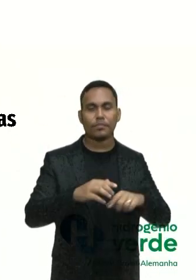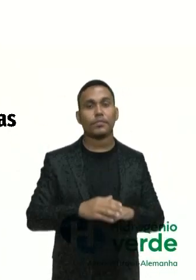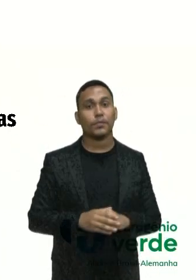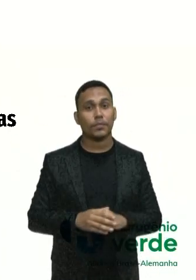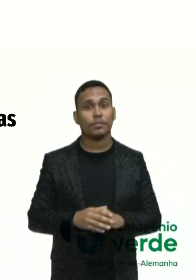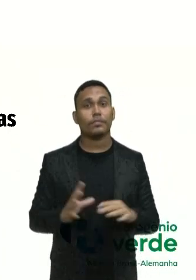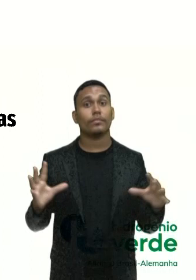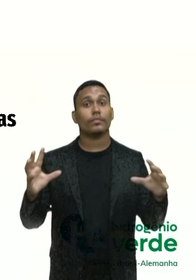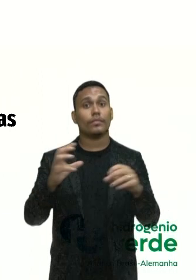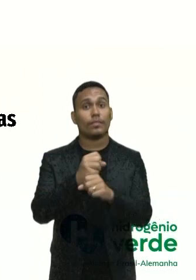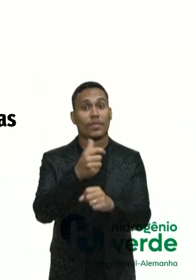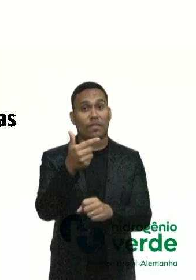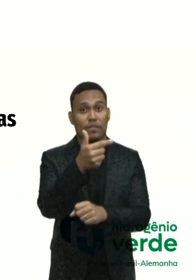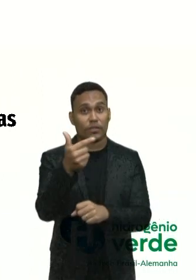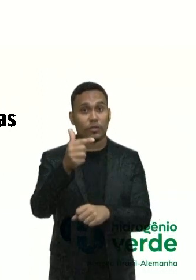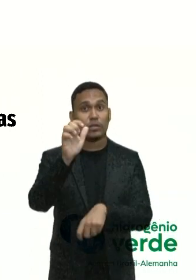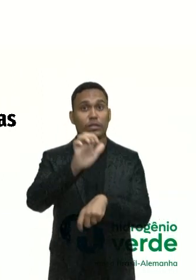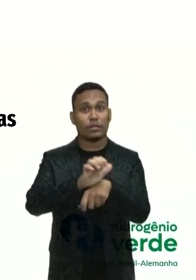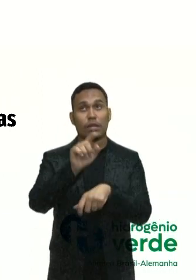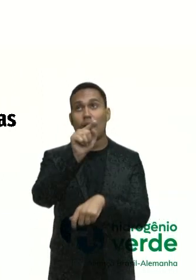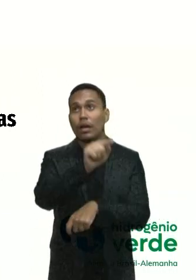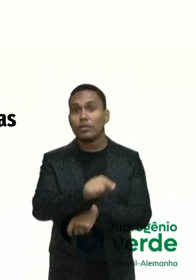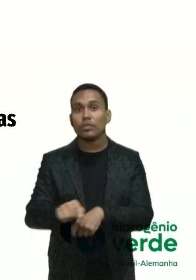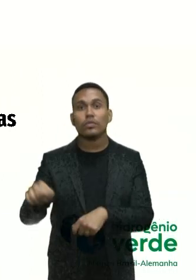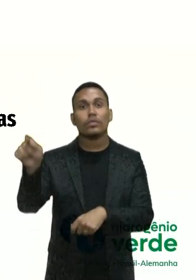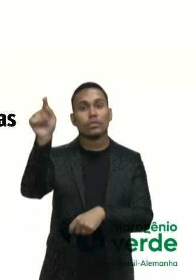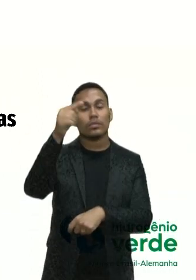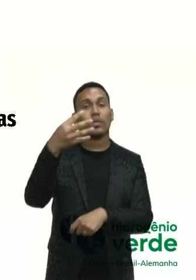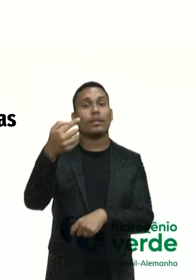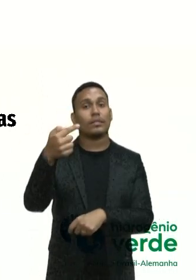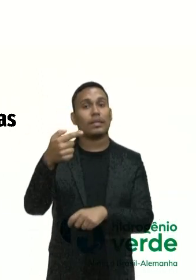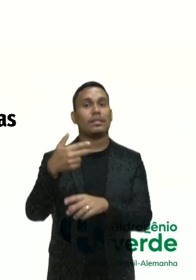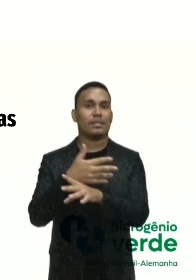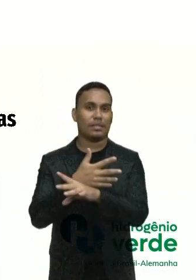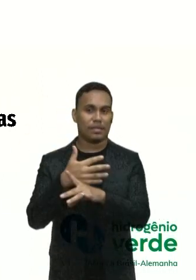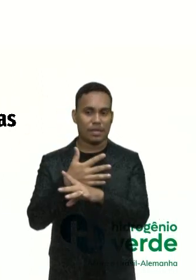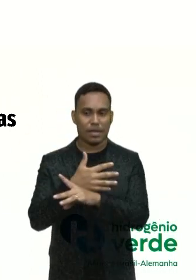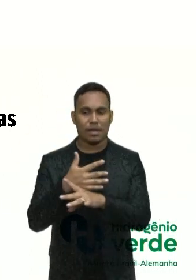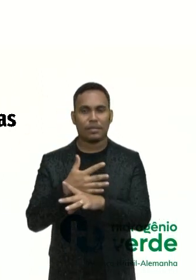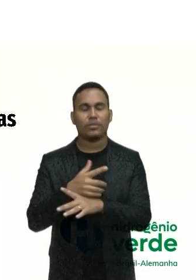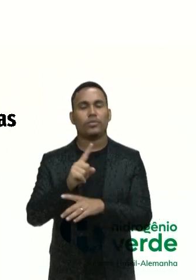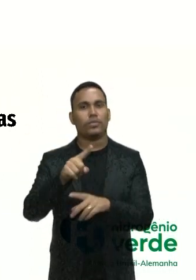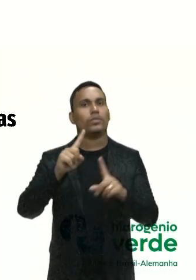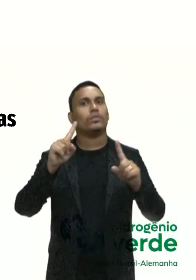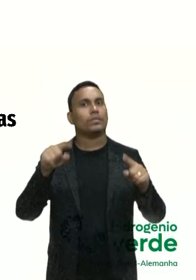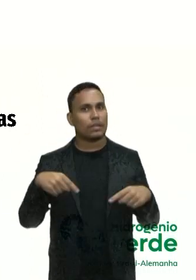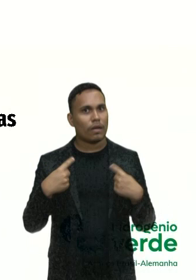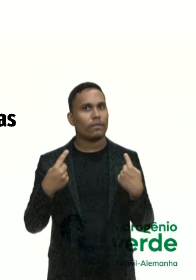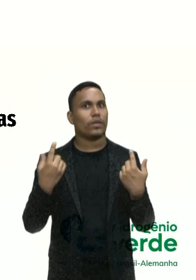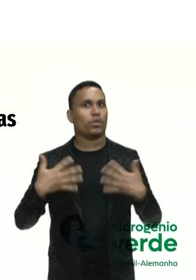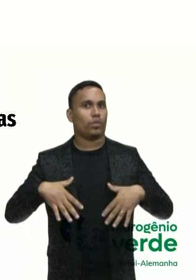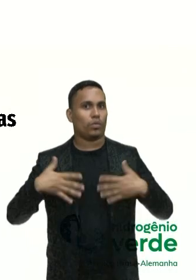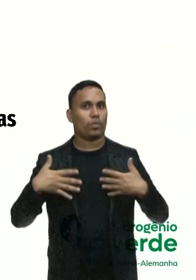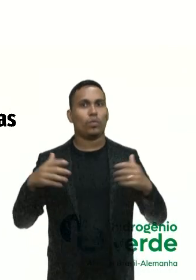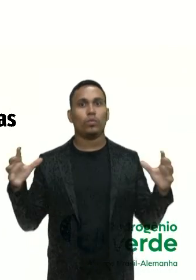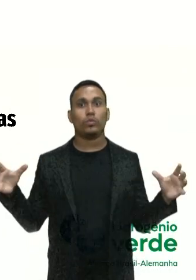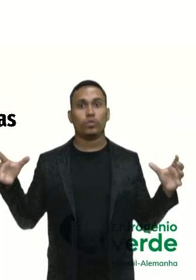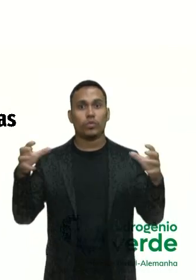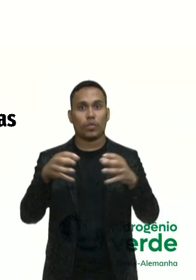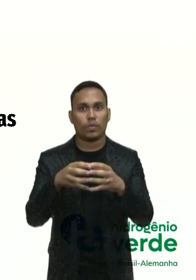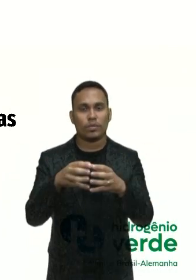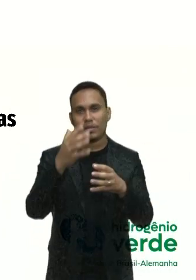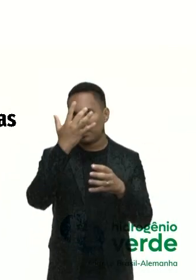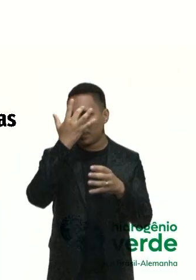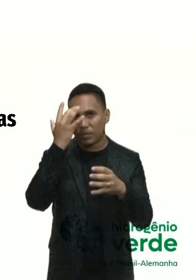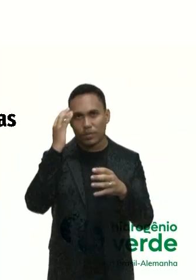are 22 states that participated and 47 different cities, which was a major challenge to bring